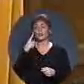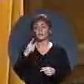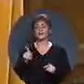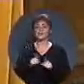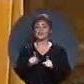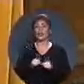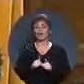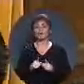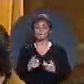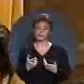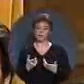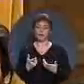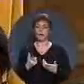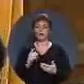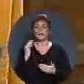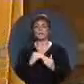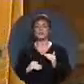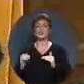him to order,